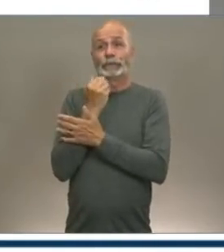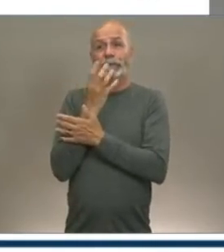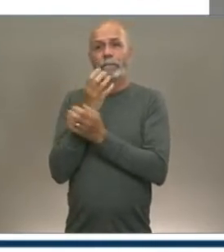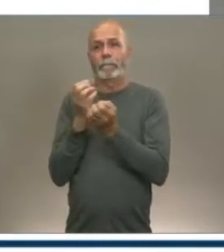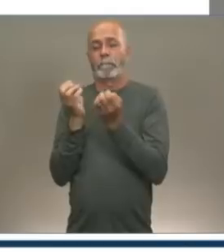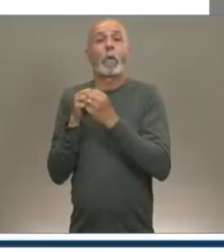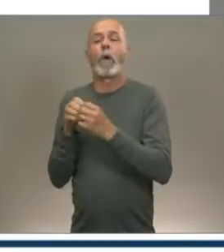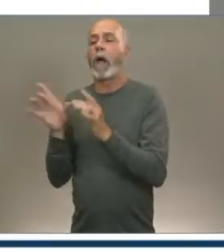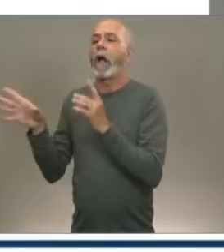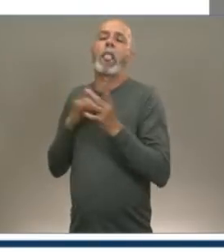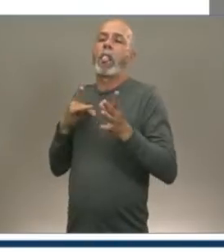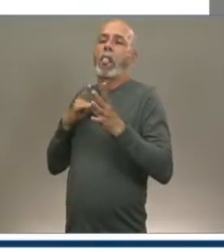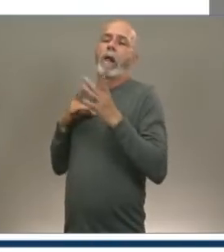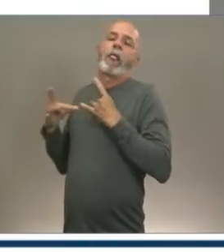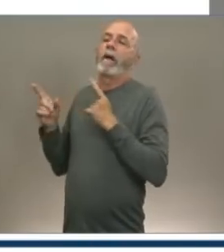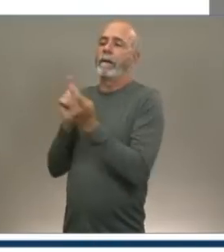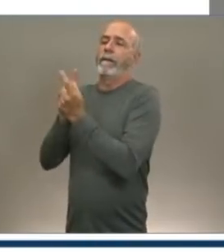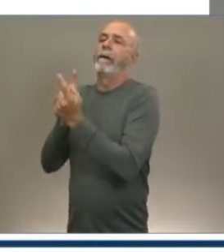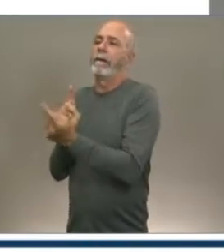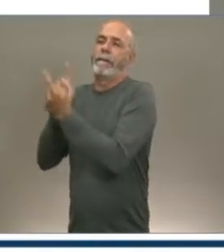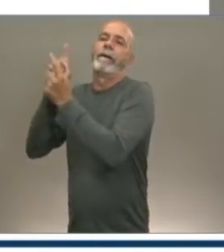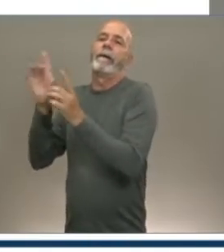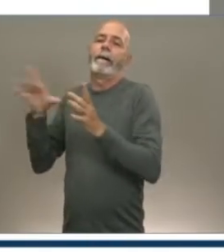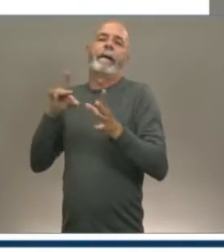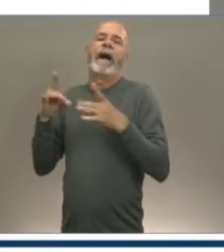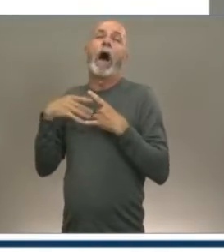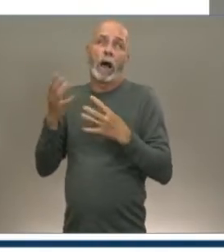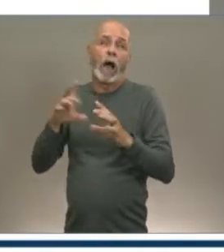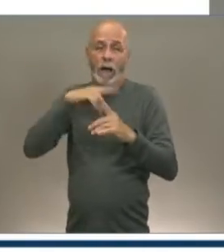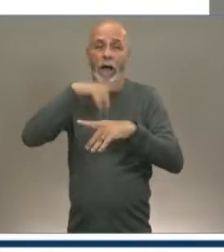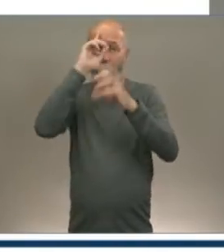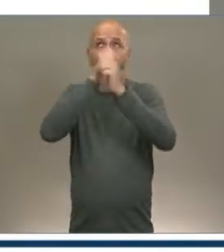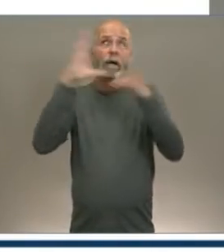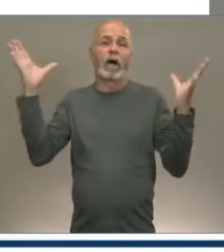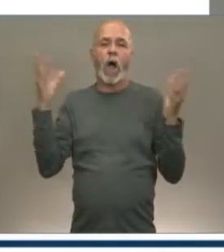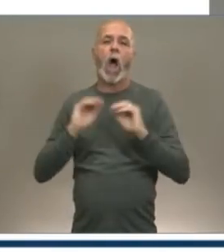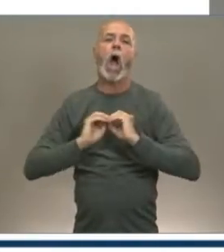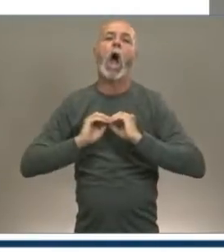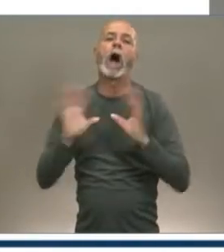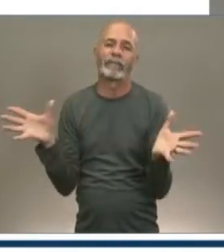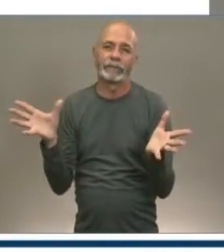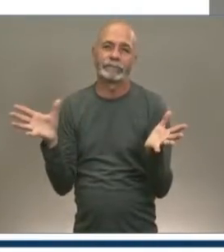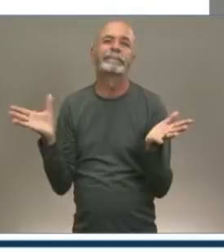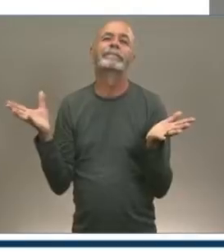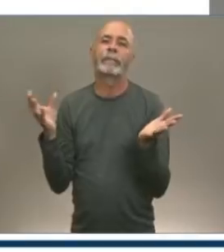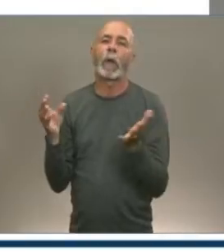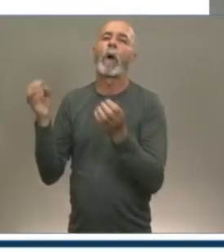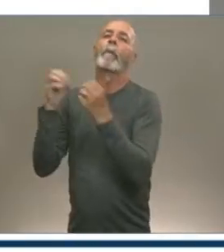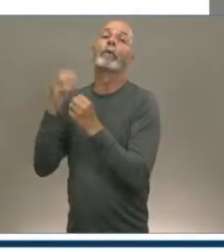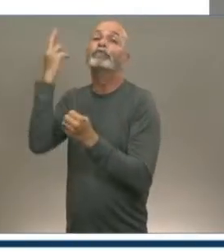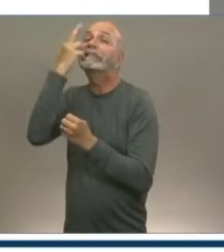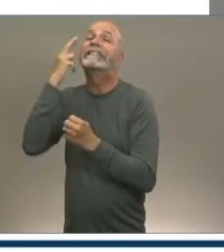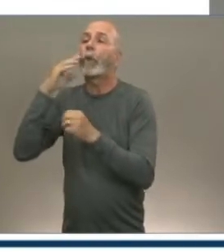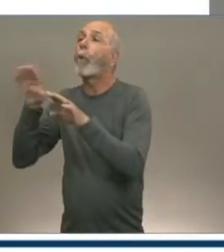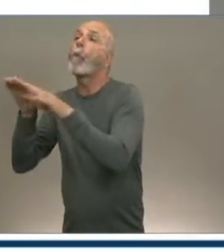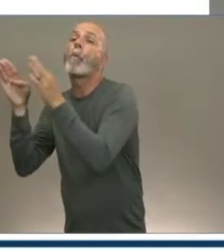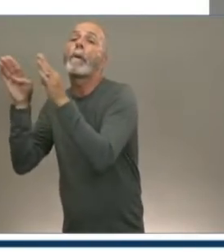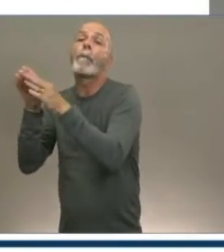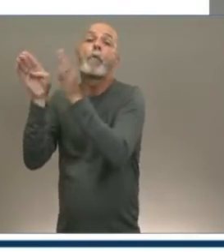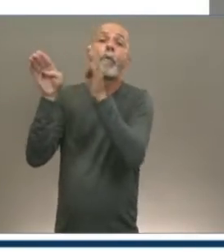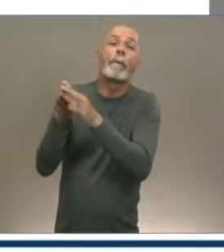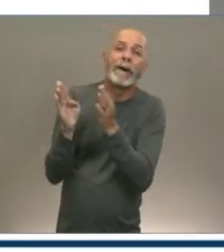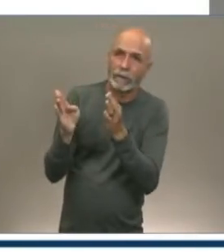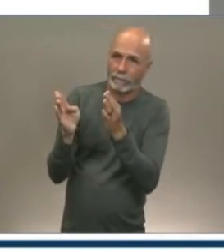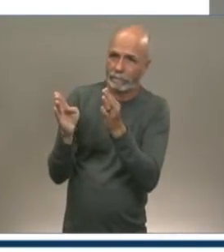is not unexpected, given that we are opening things up, but it's a good reminder that while we